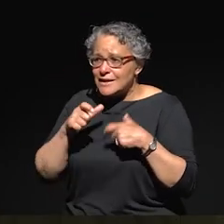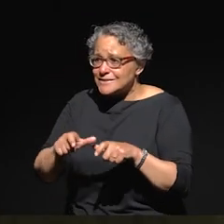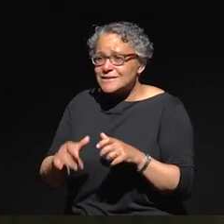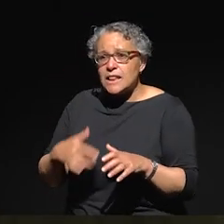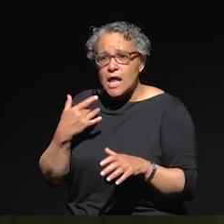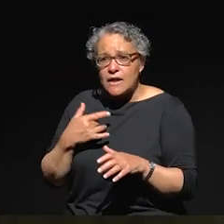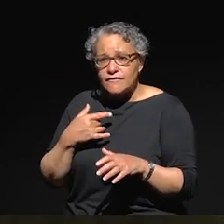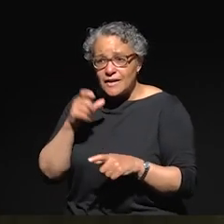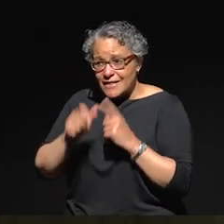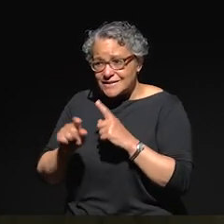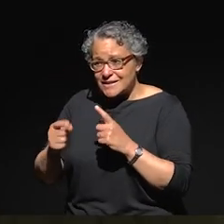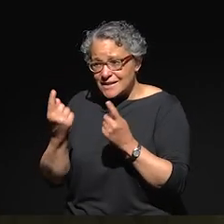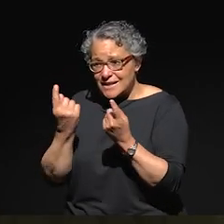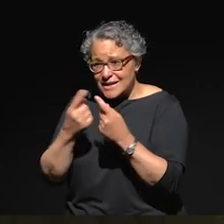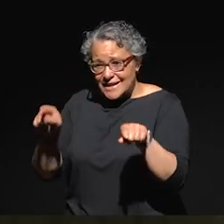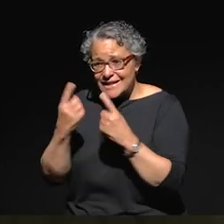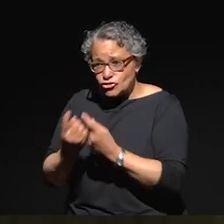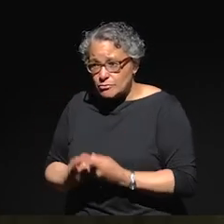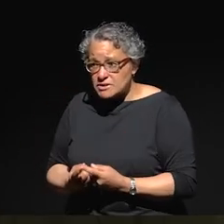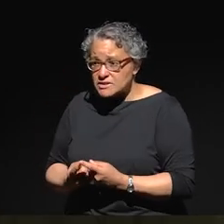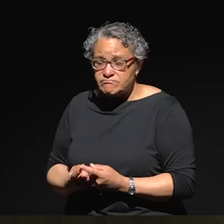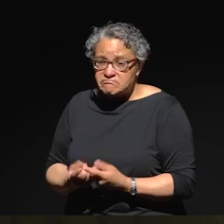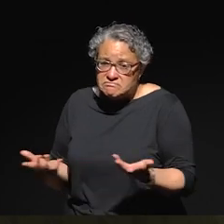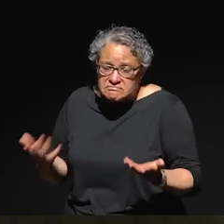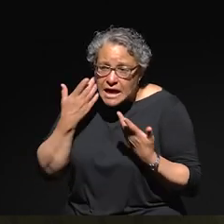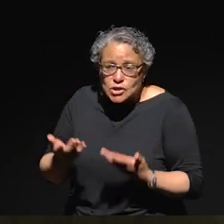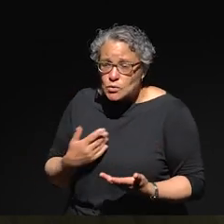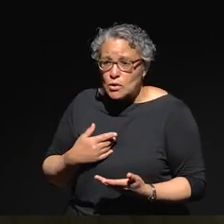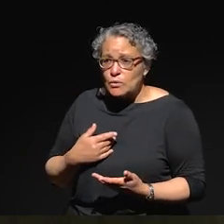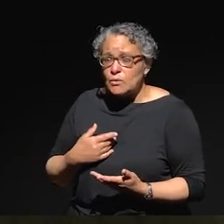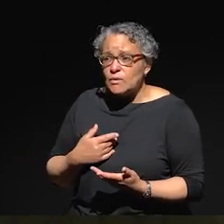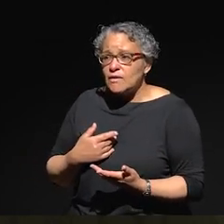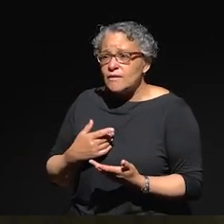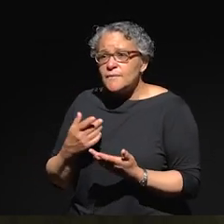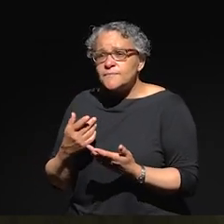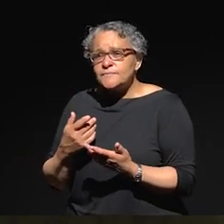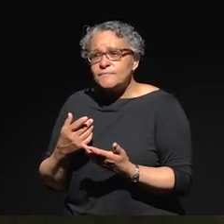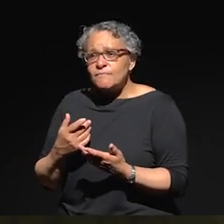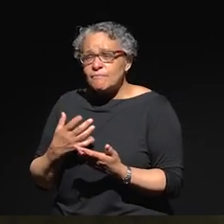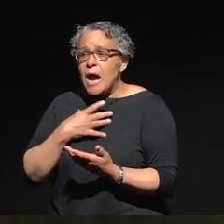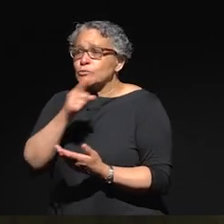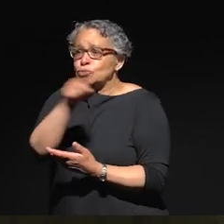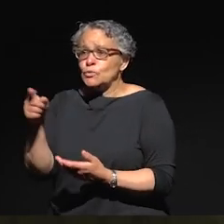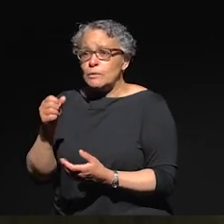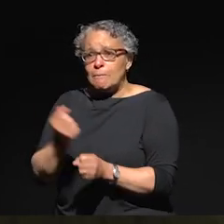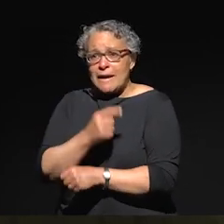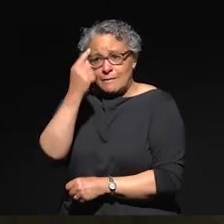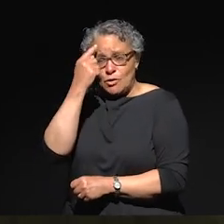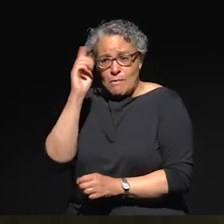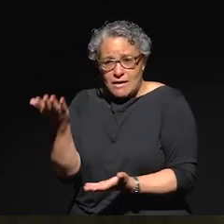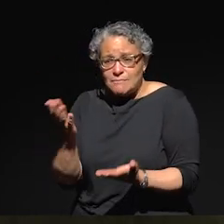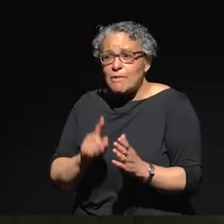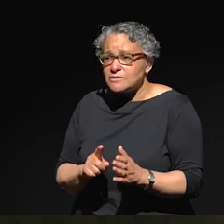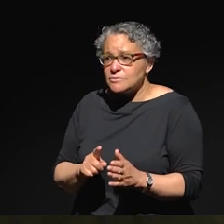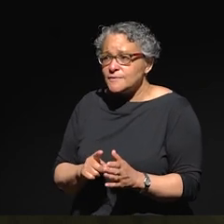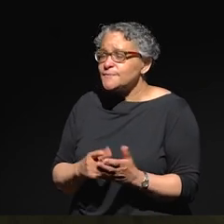I don't think that's right. You can make up your own mind to see whether that's painted by somebody else. In any case, it's really beautifully painted. The